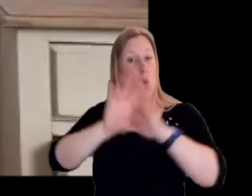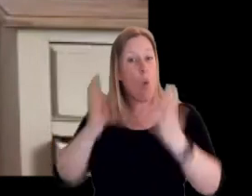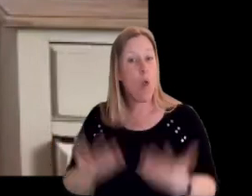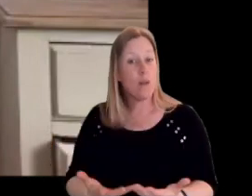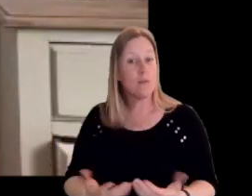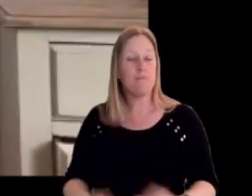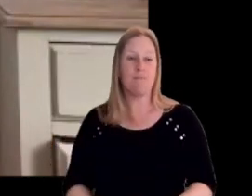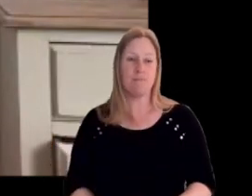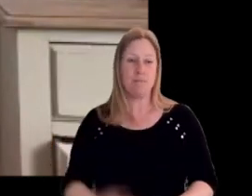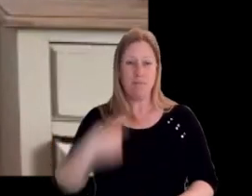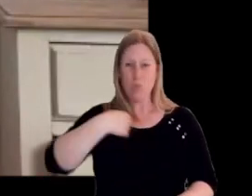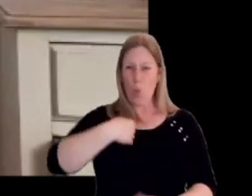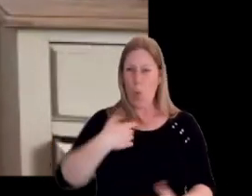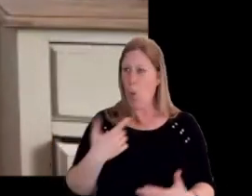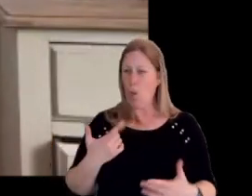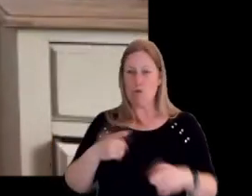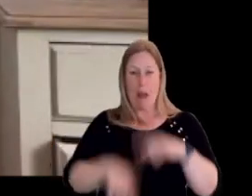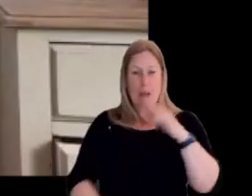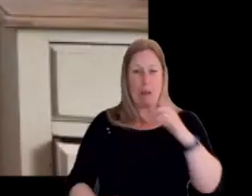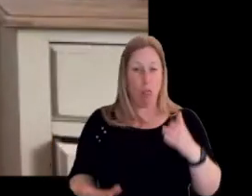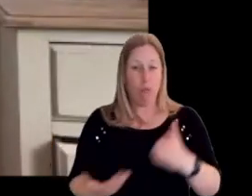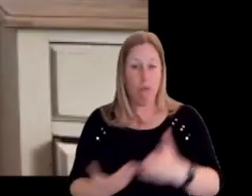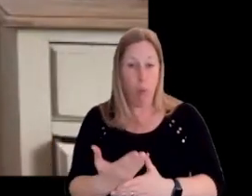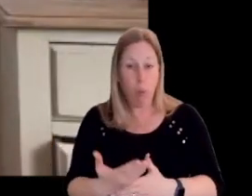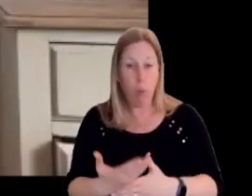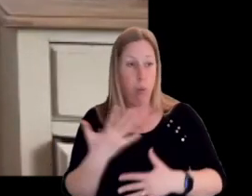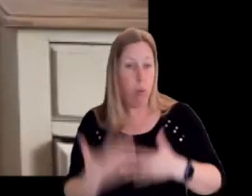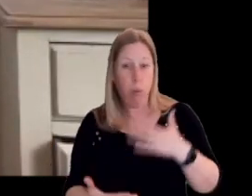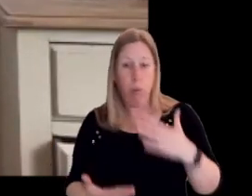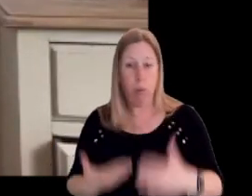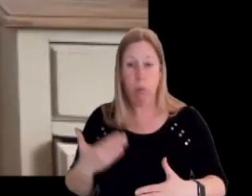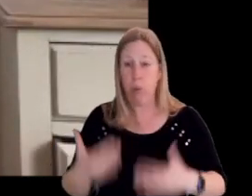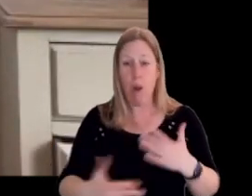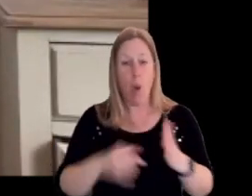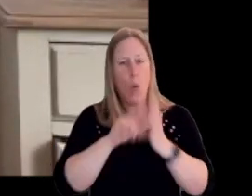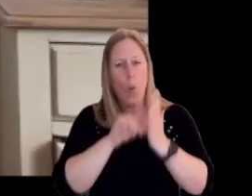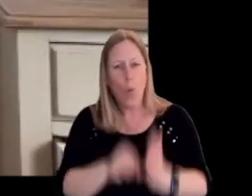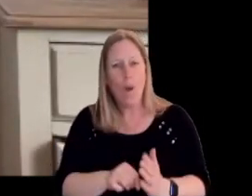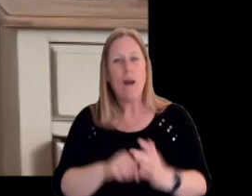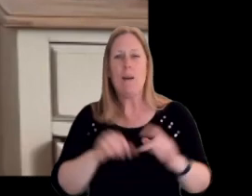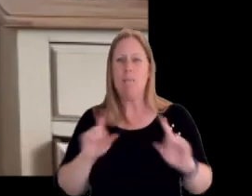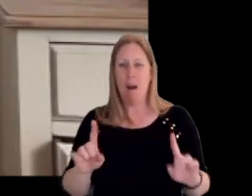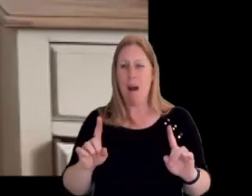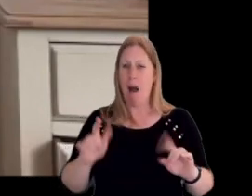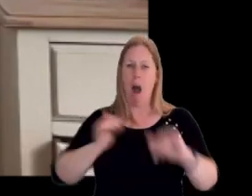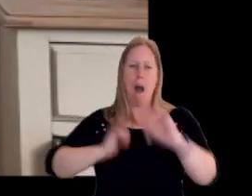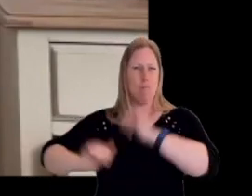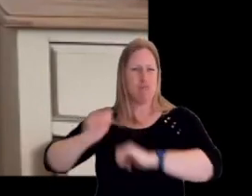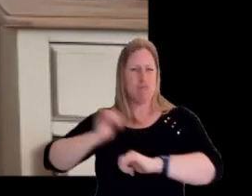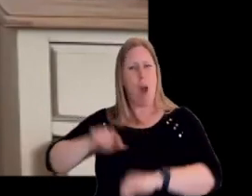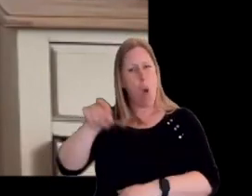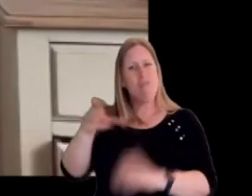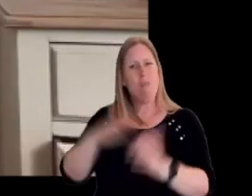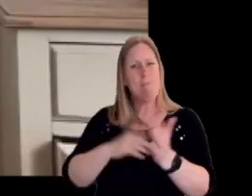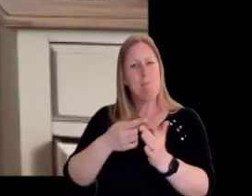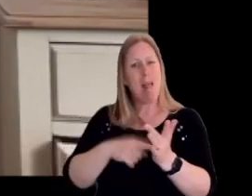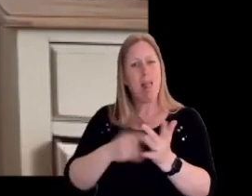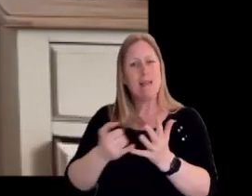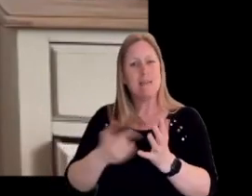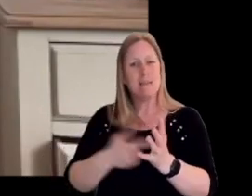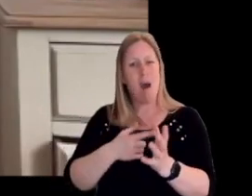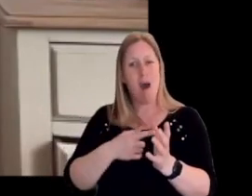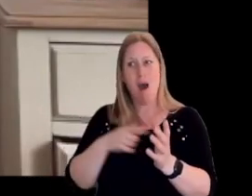And navigating that is so hard, but I'm so proud of Mel for